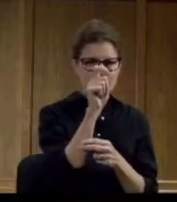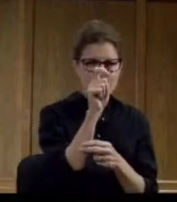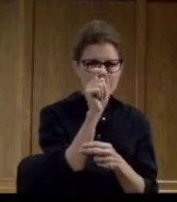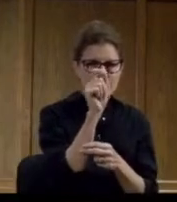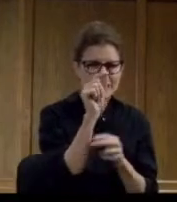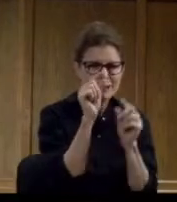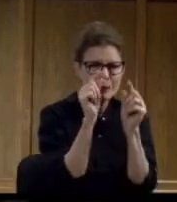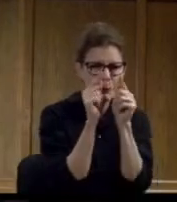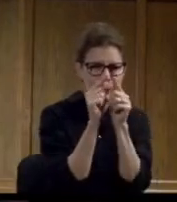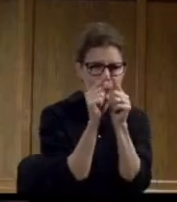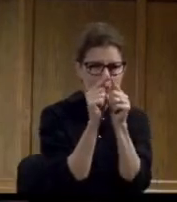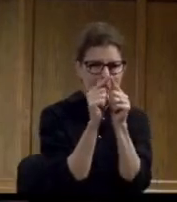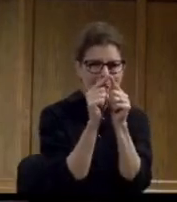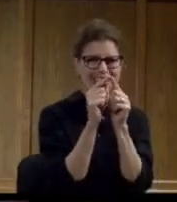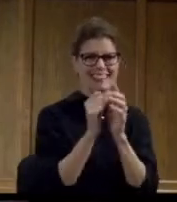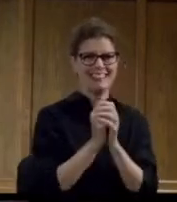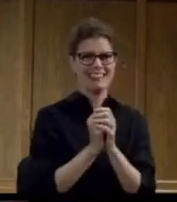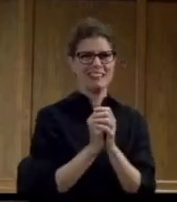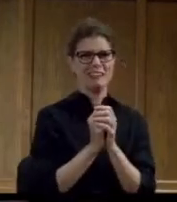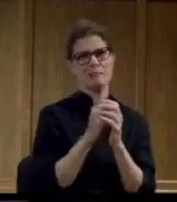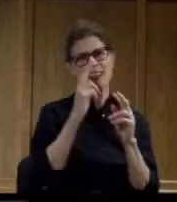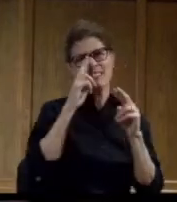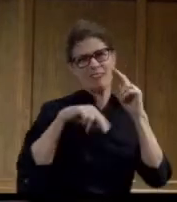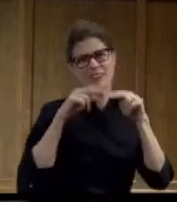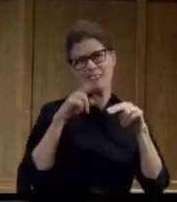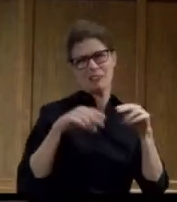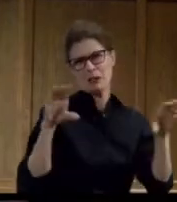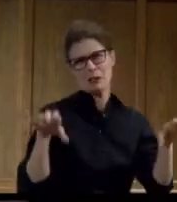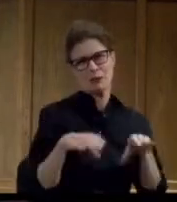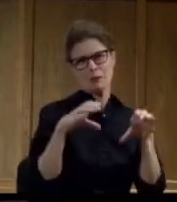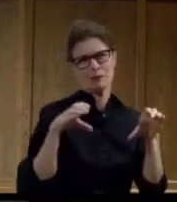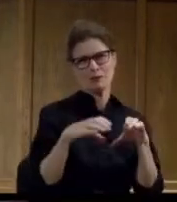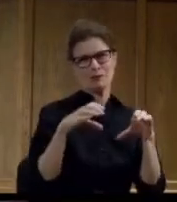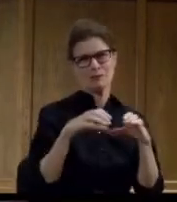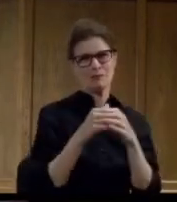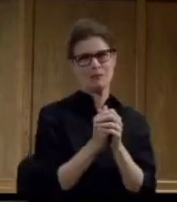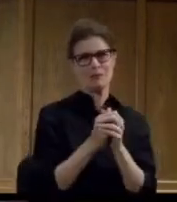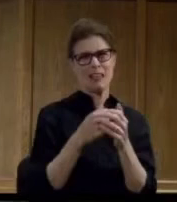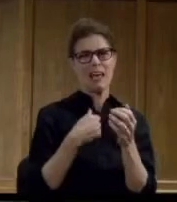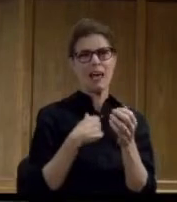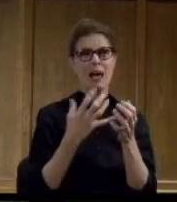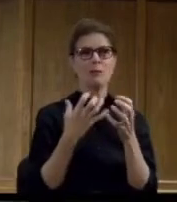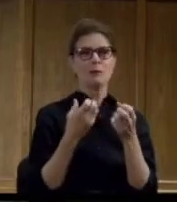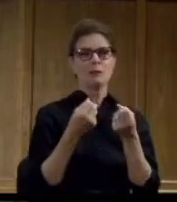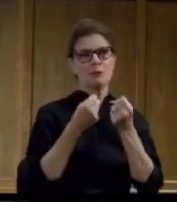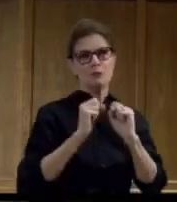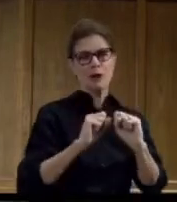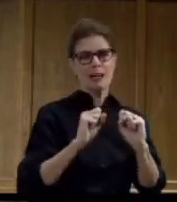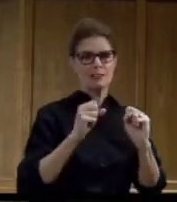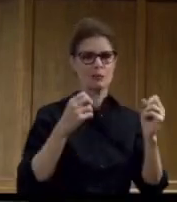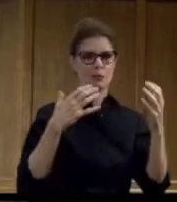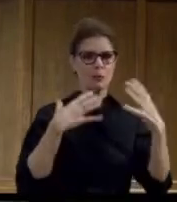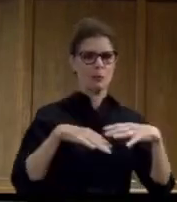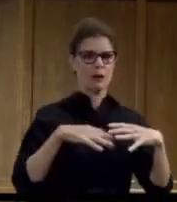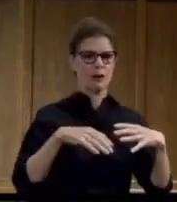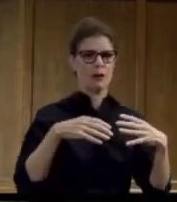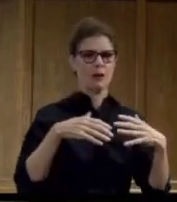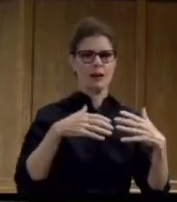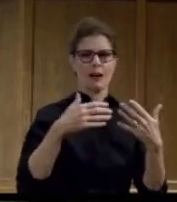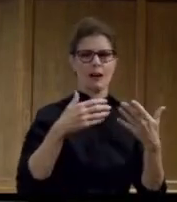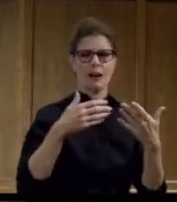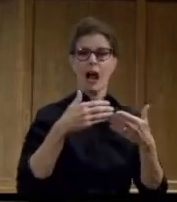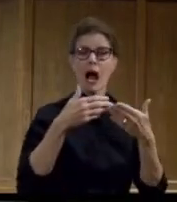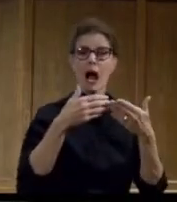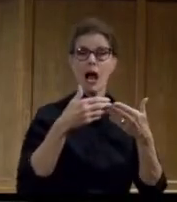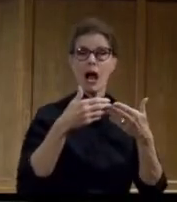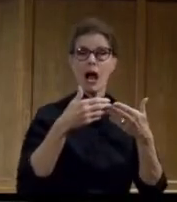that. Those are fun to look at. In fact, we're also going to try to all be wearing, as much of us that can, our newest edition of